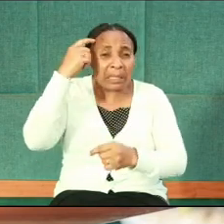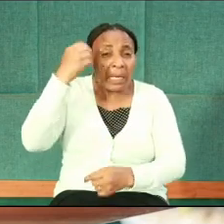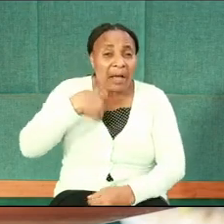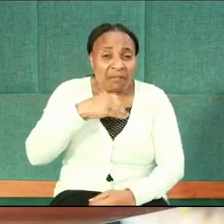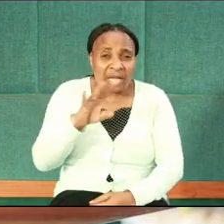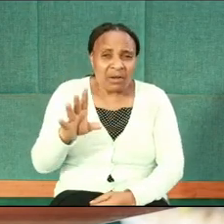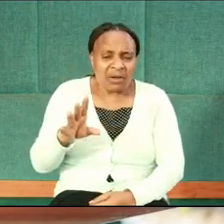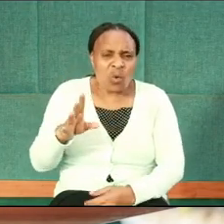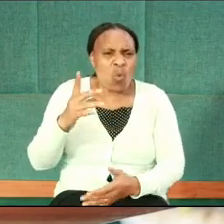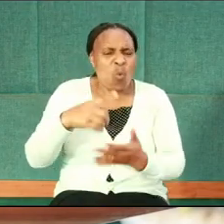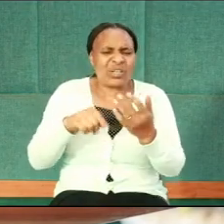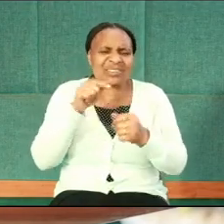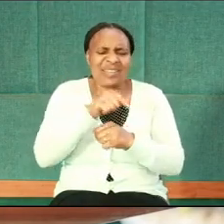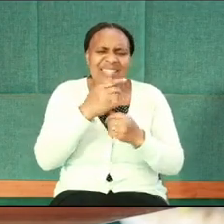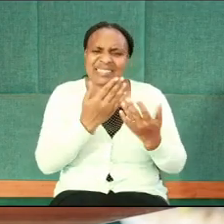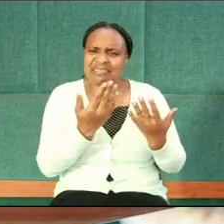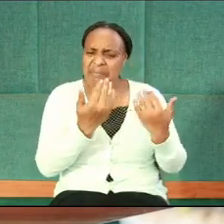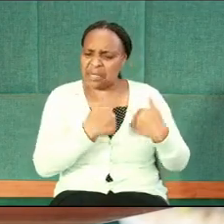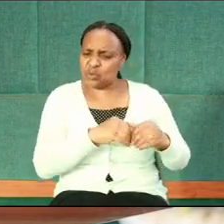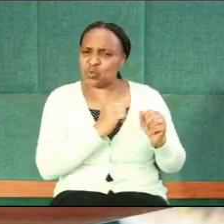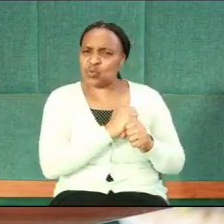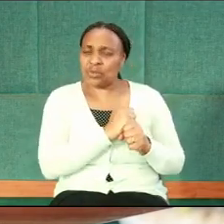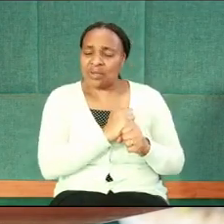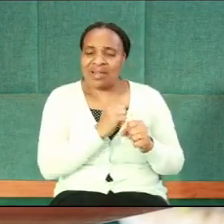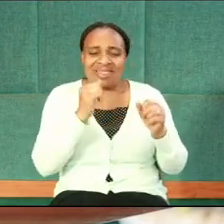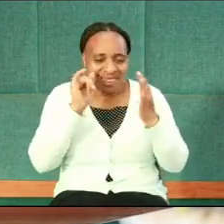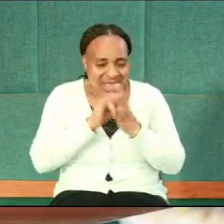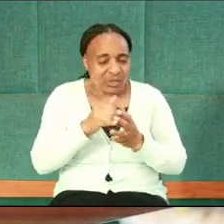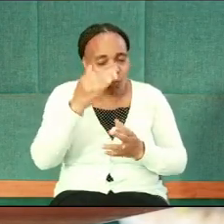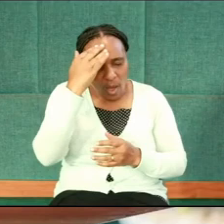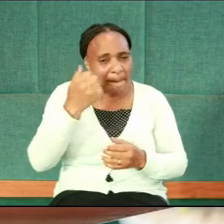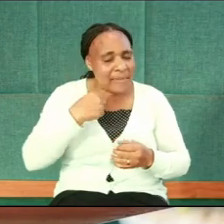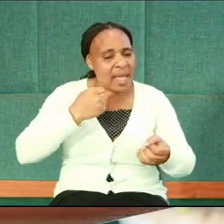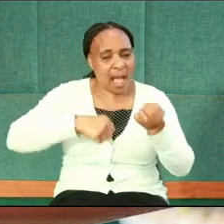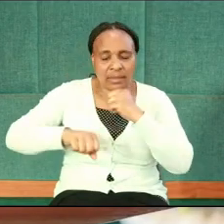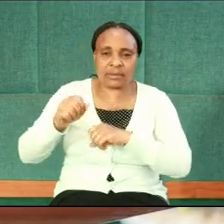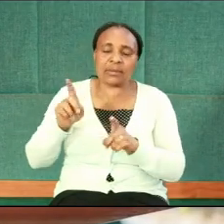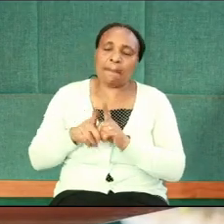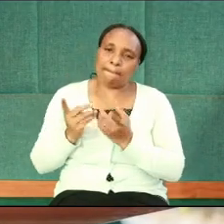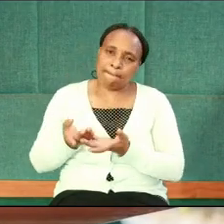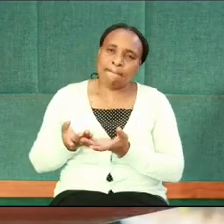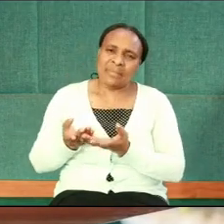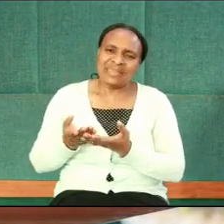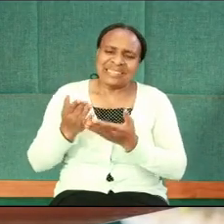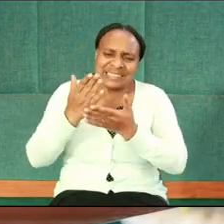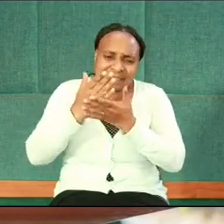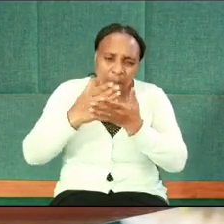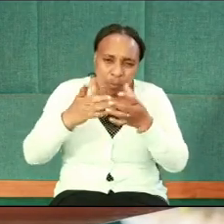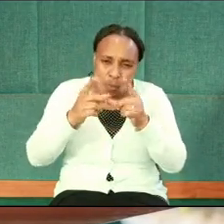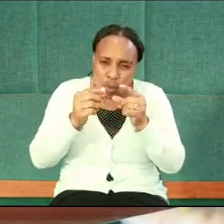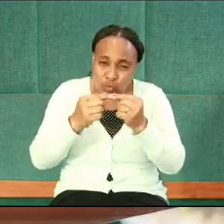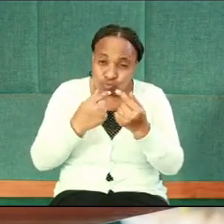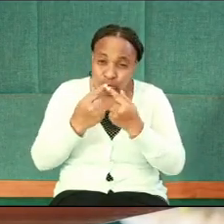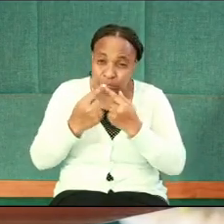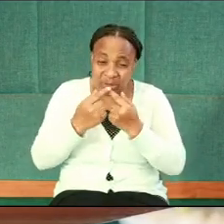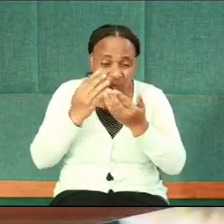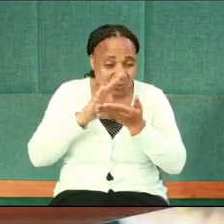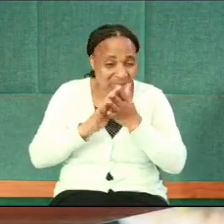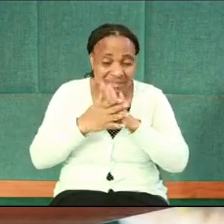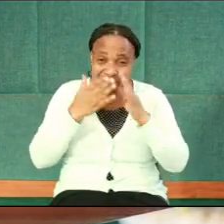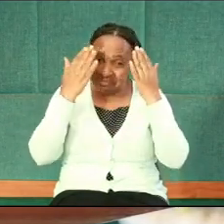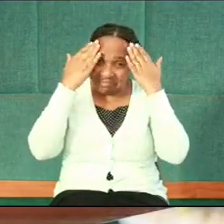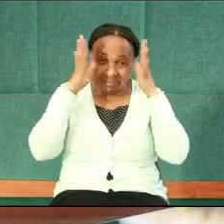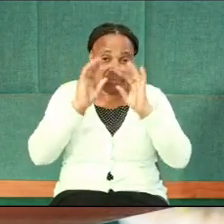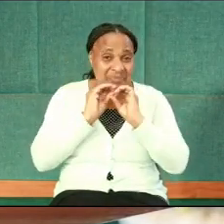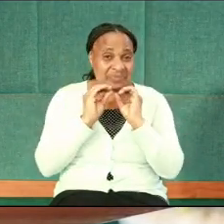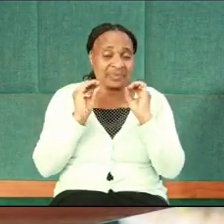would feces do? That is why I'm acting the way I'm acting. Hello? There are some words which we speak without knowing.